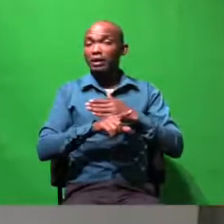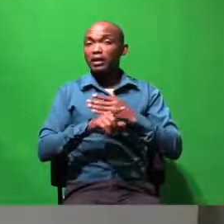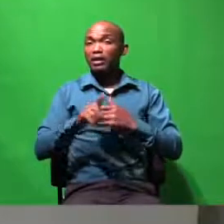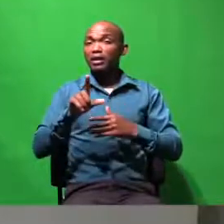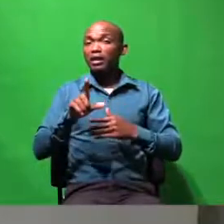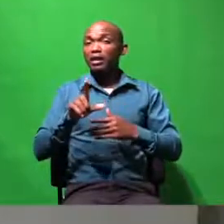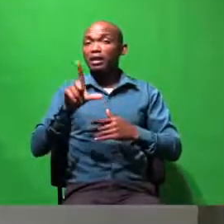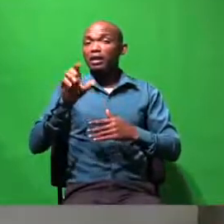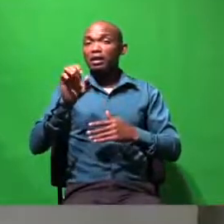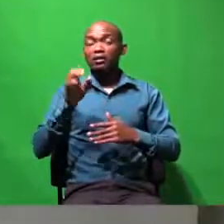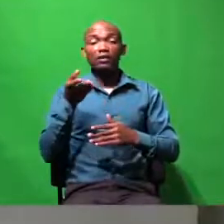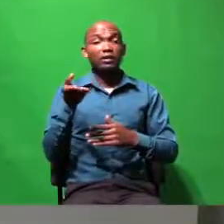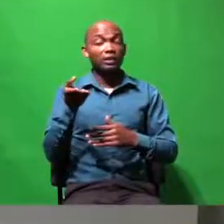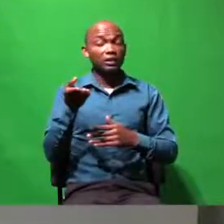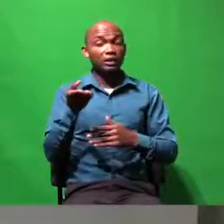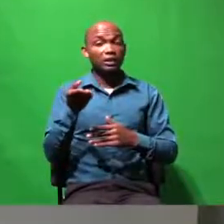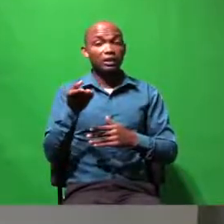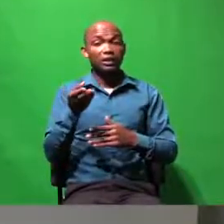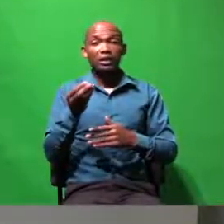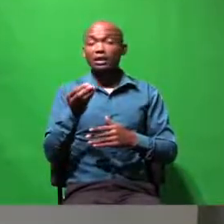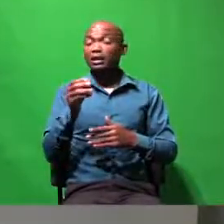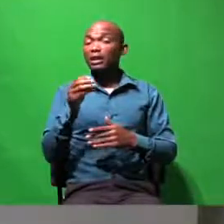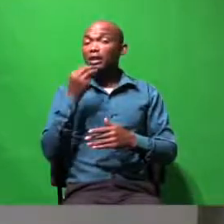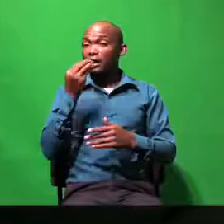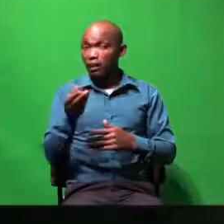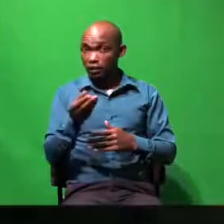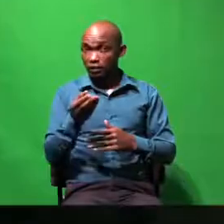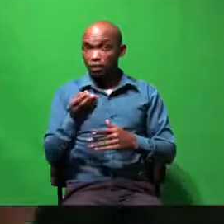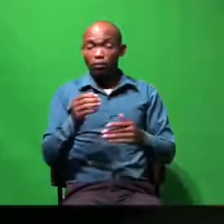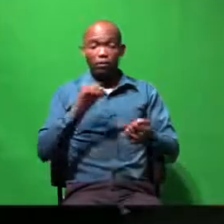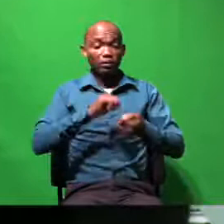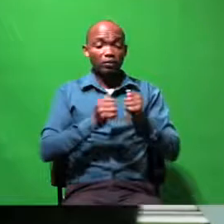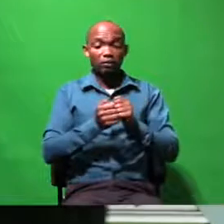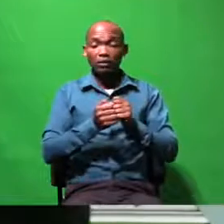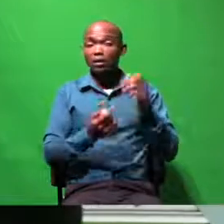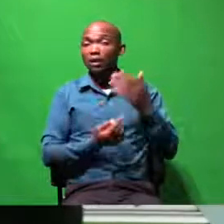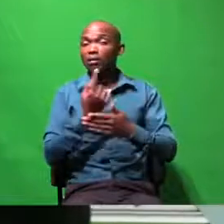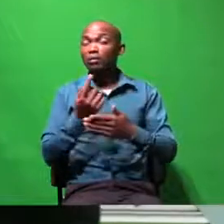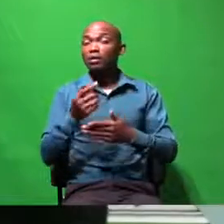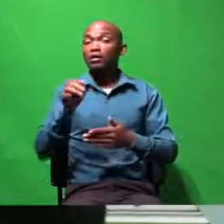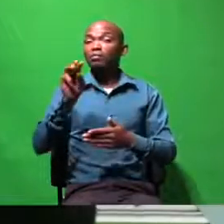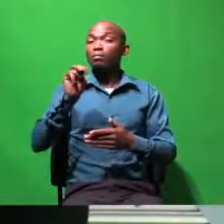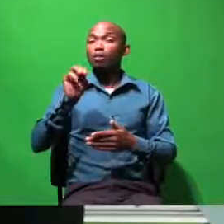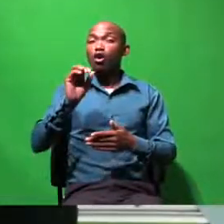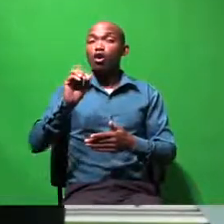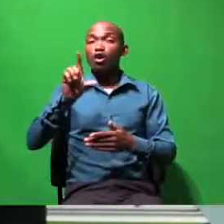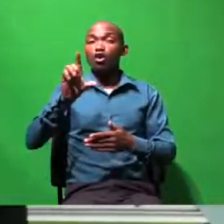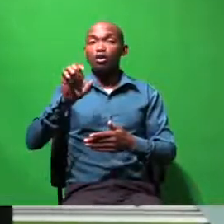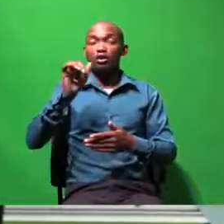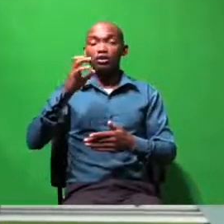vessel. So if that is the case, or when such situation happens, the molecules will